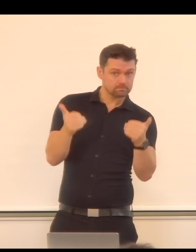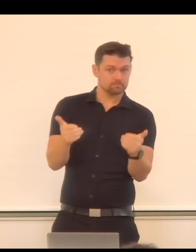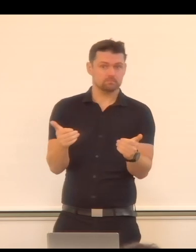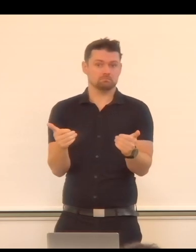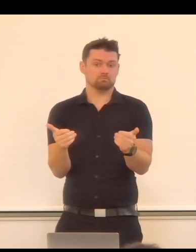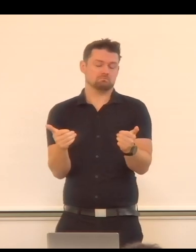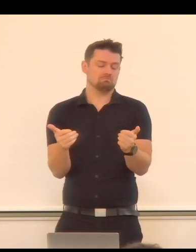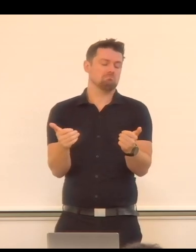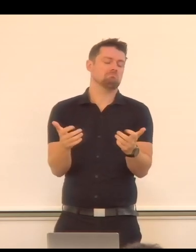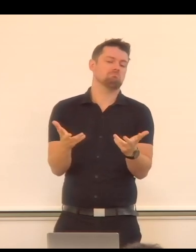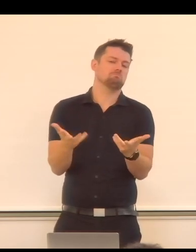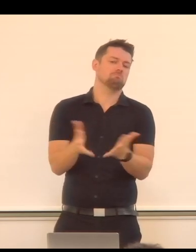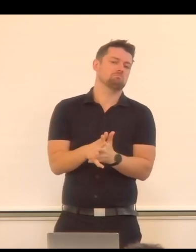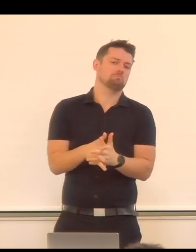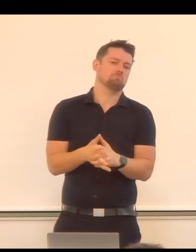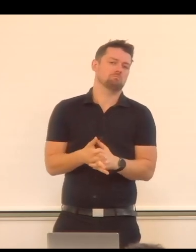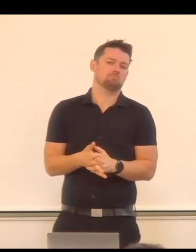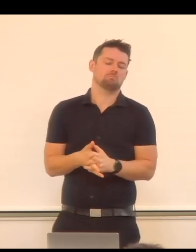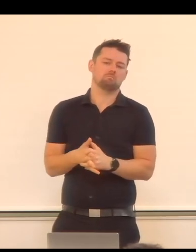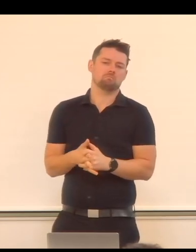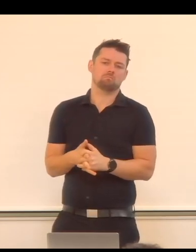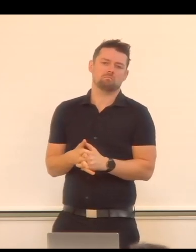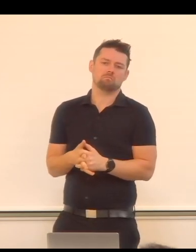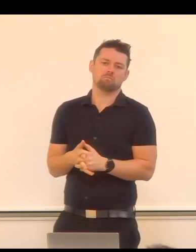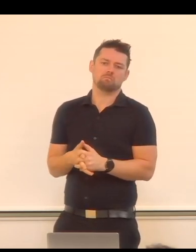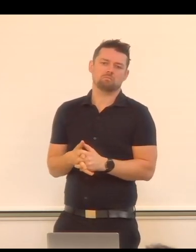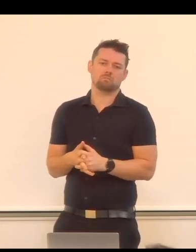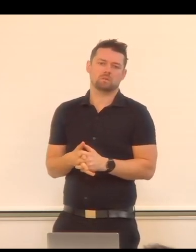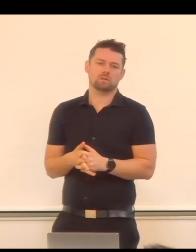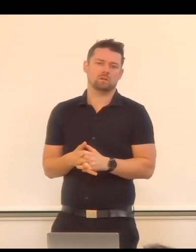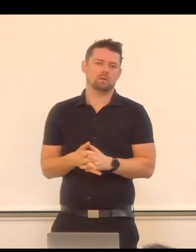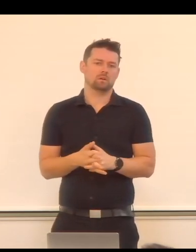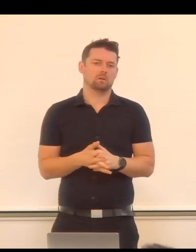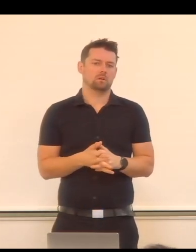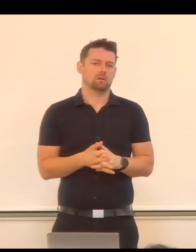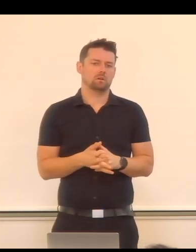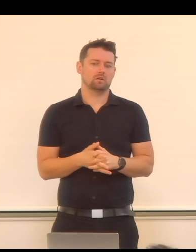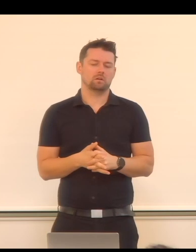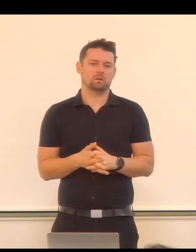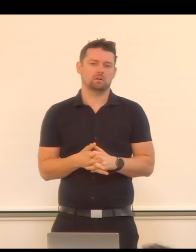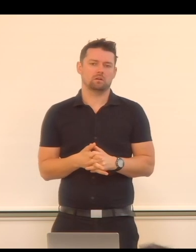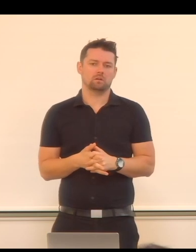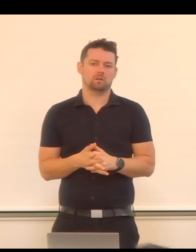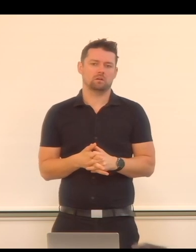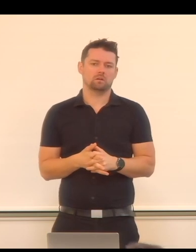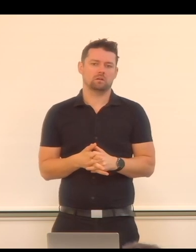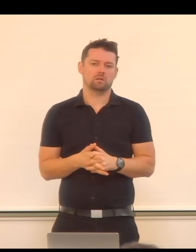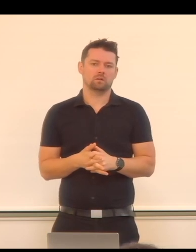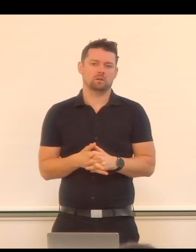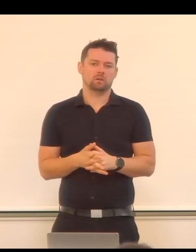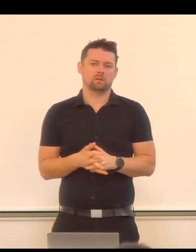of reasons, that an objective is higher crew autonomy.